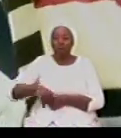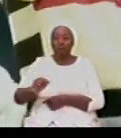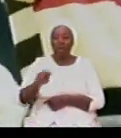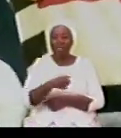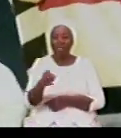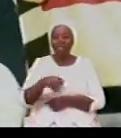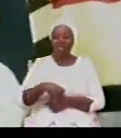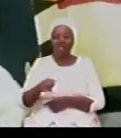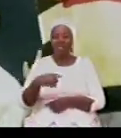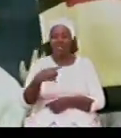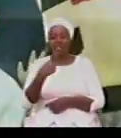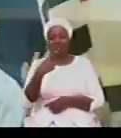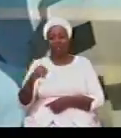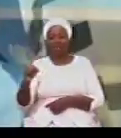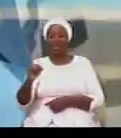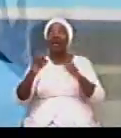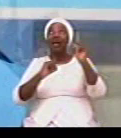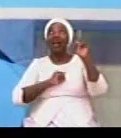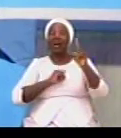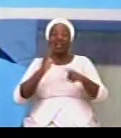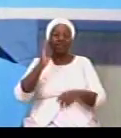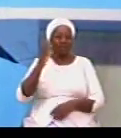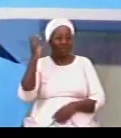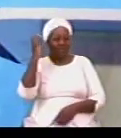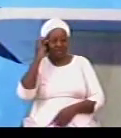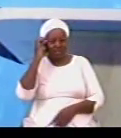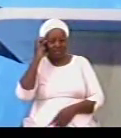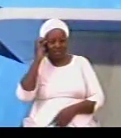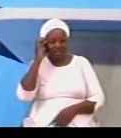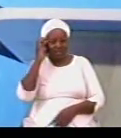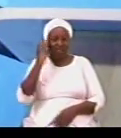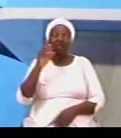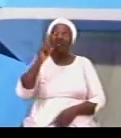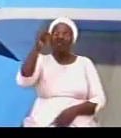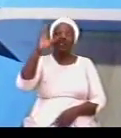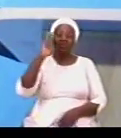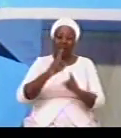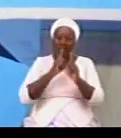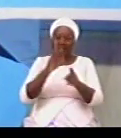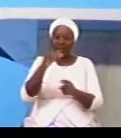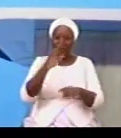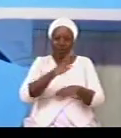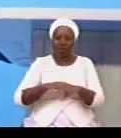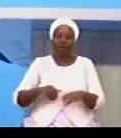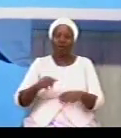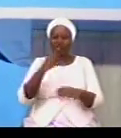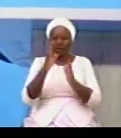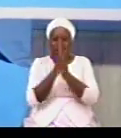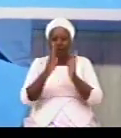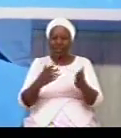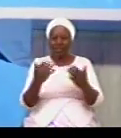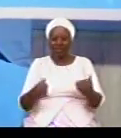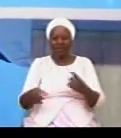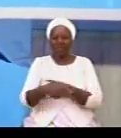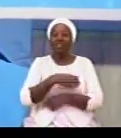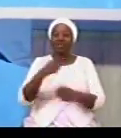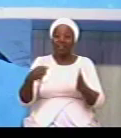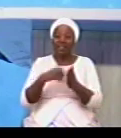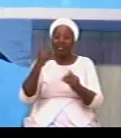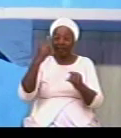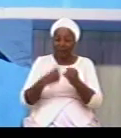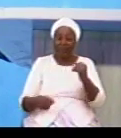He will answer your call today. This is the final day, and we're not rushing home